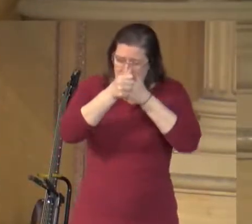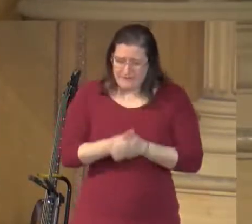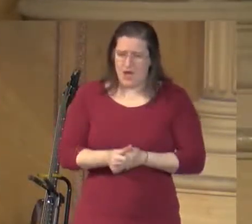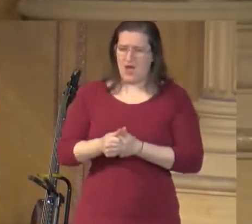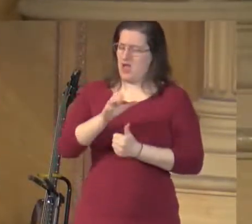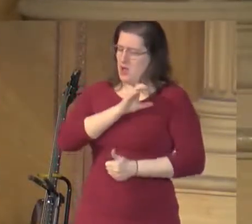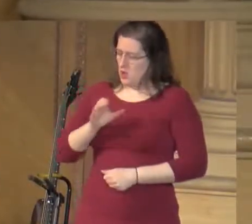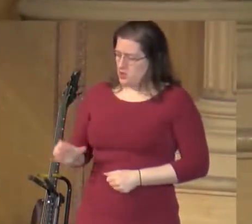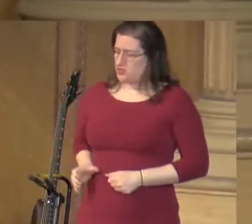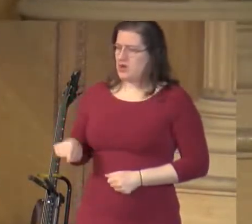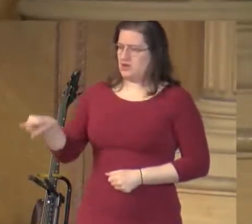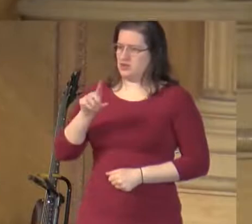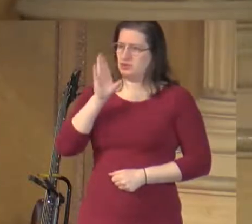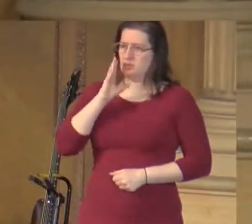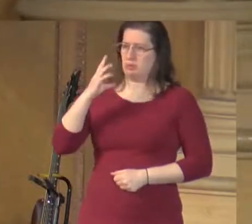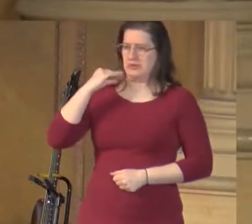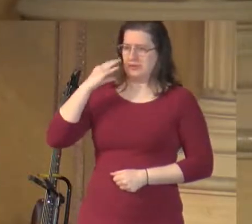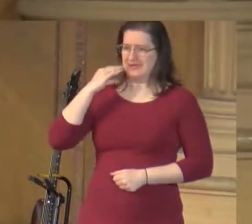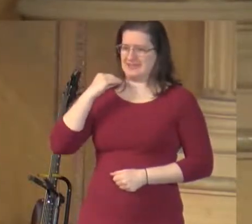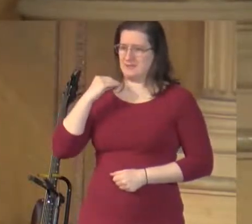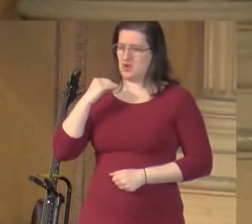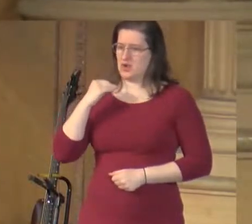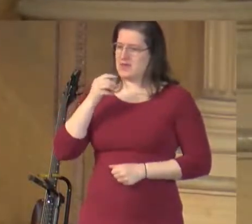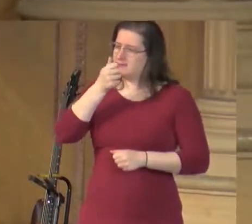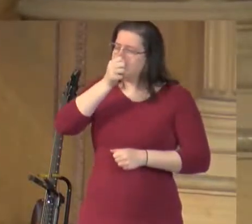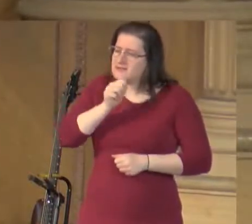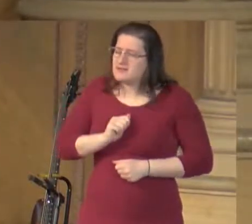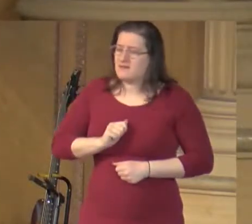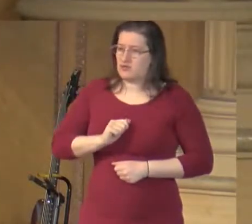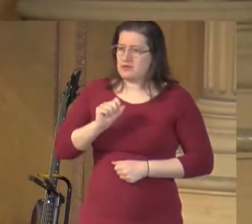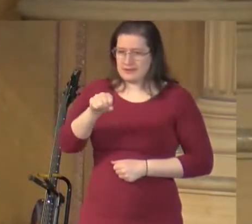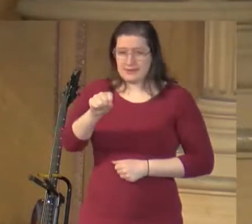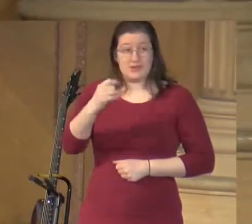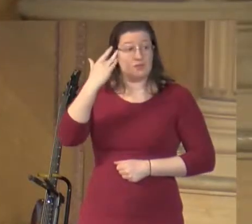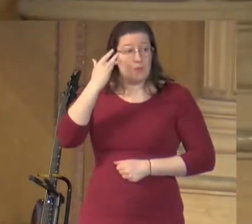there's persecution that comes your way because you are following in his footsteps.